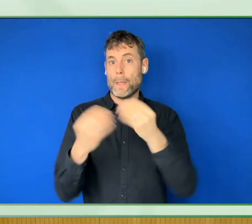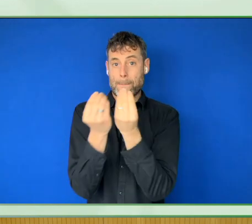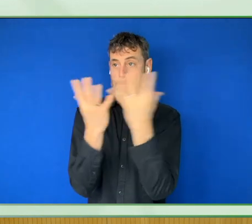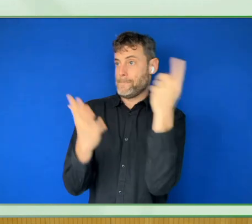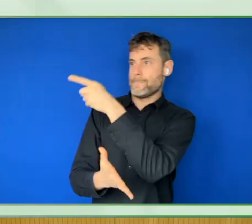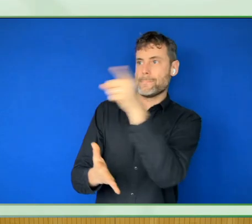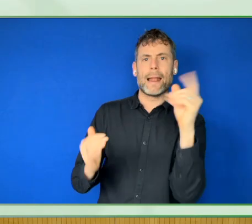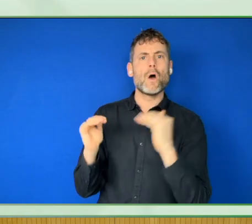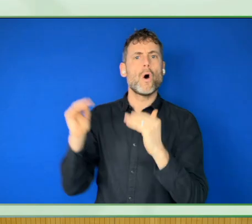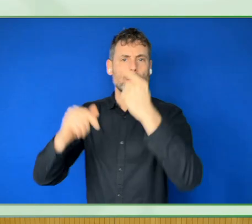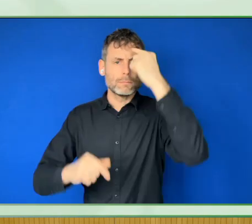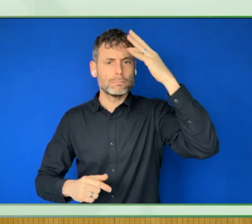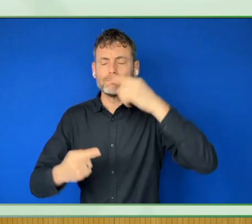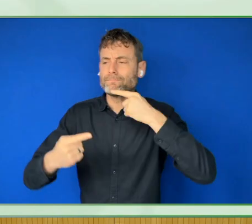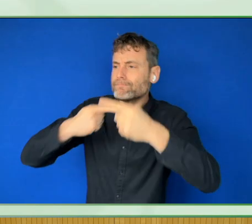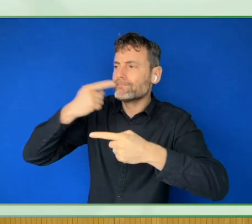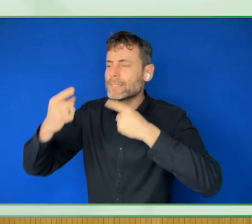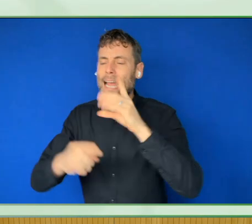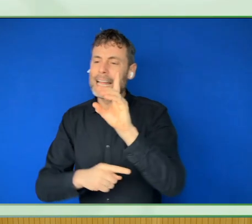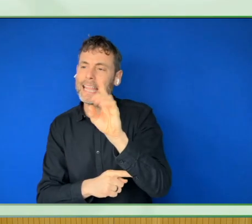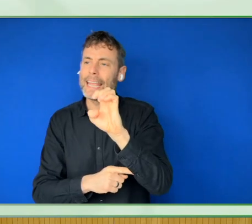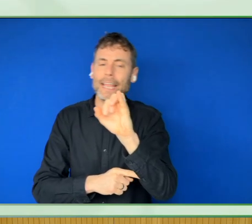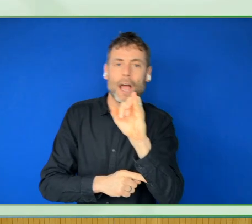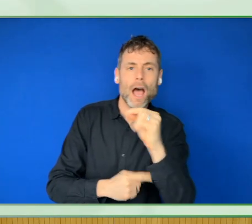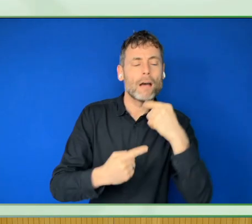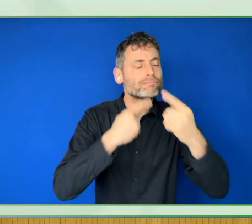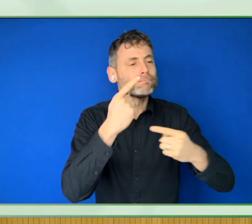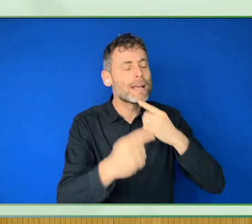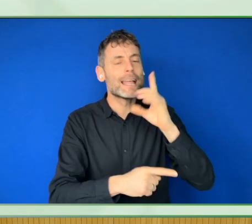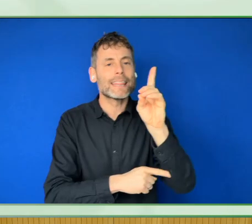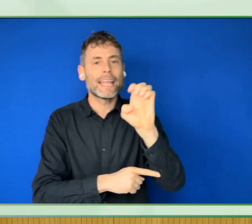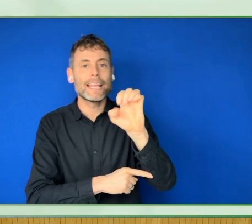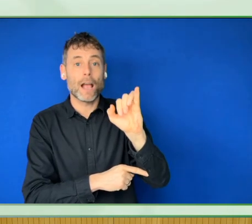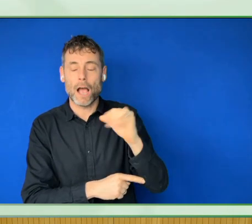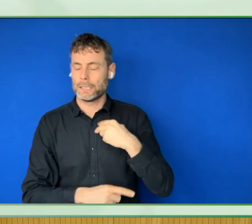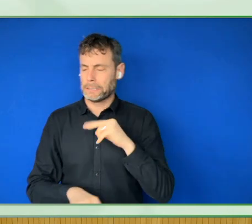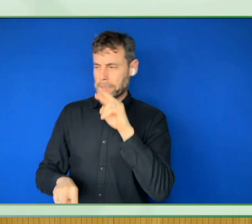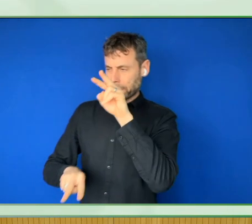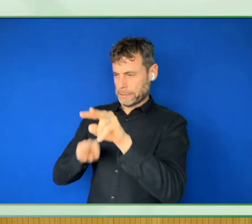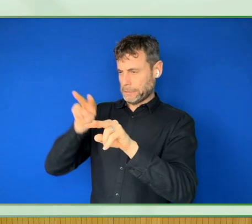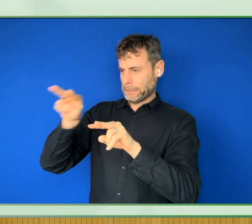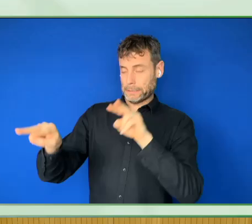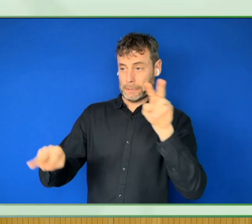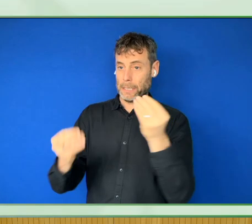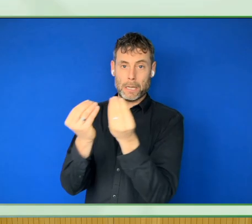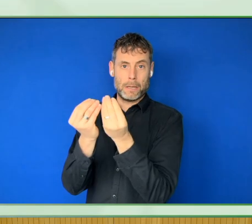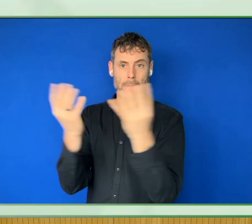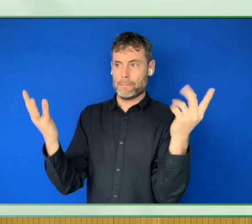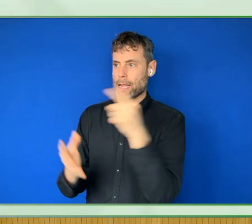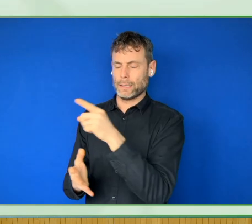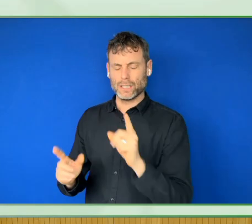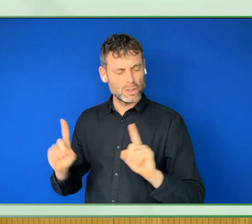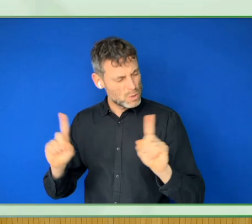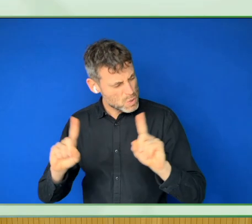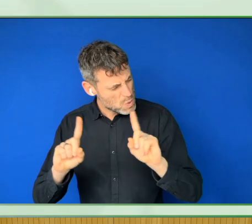my experience, many businesses are still on that journey of embedding it, getting it